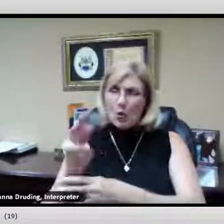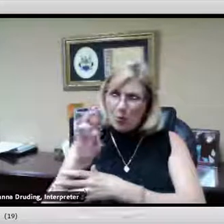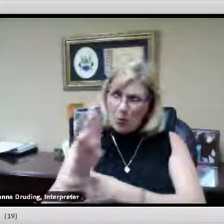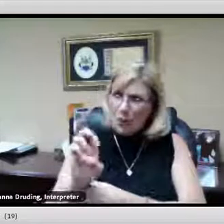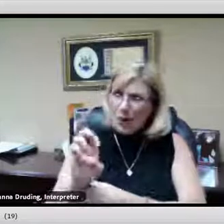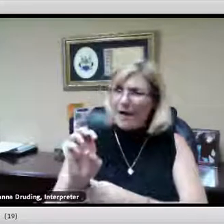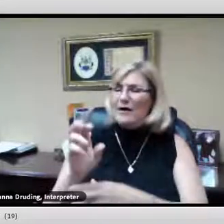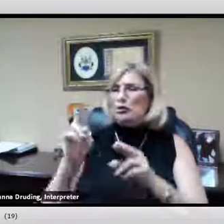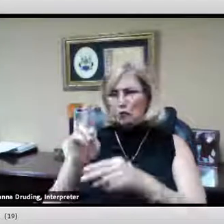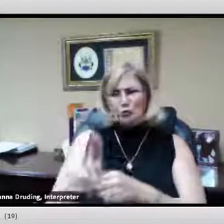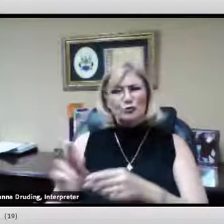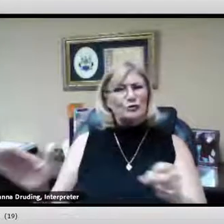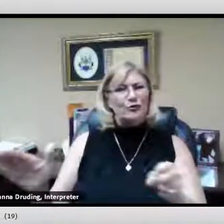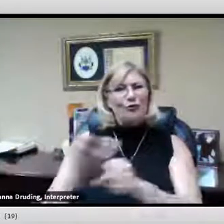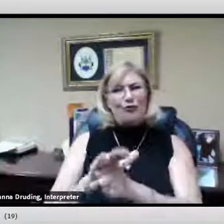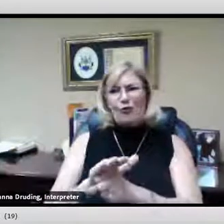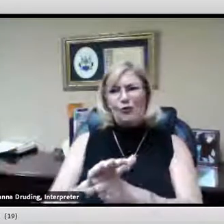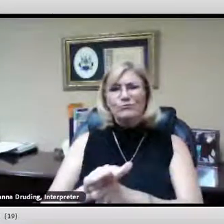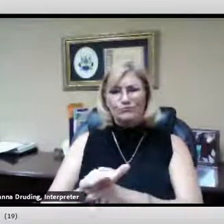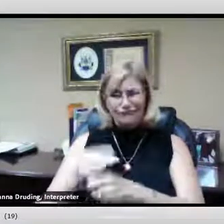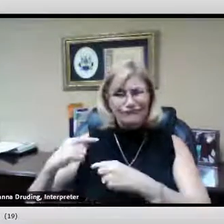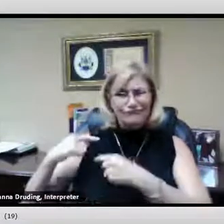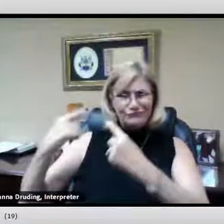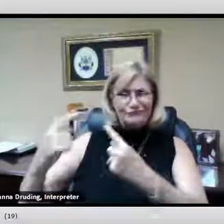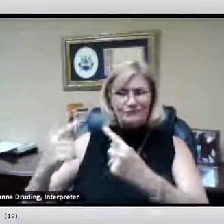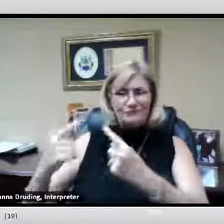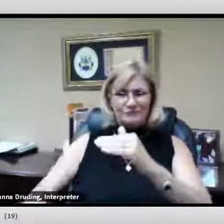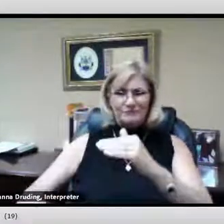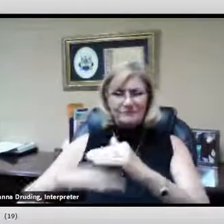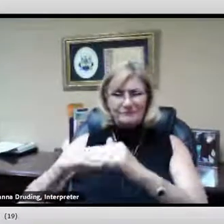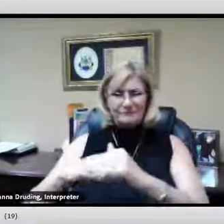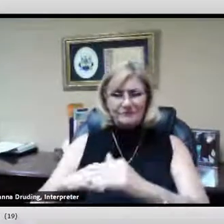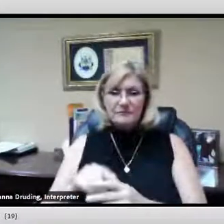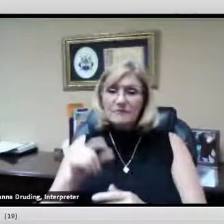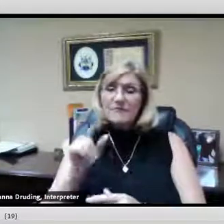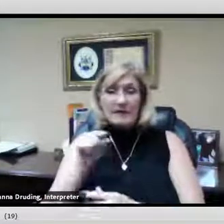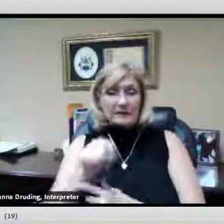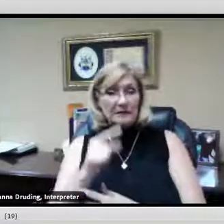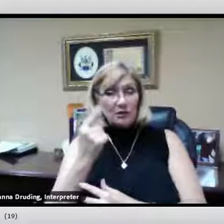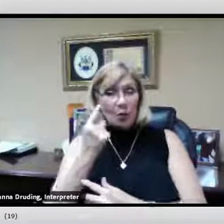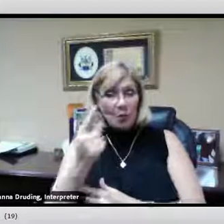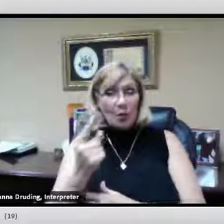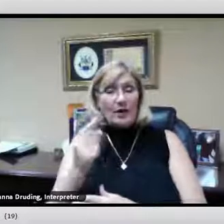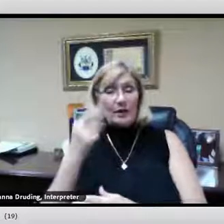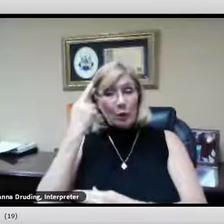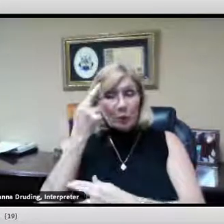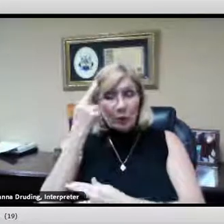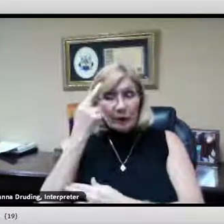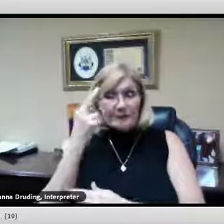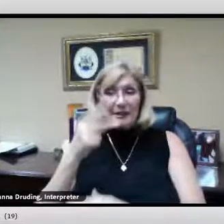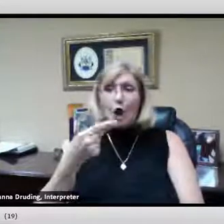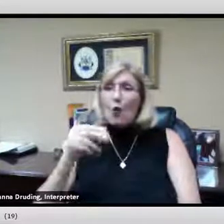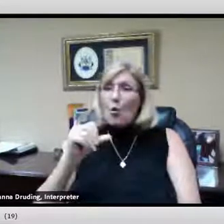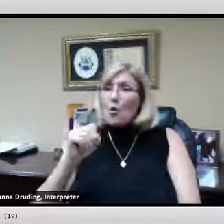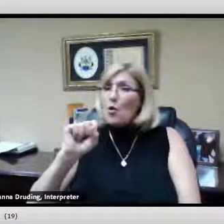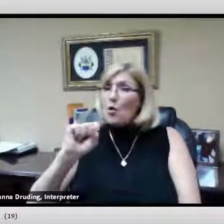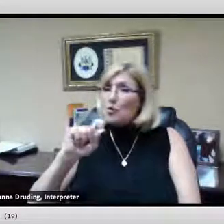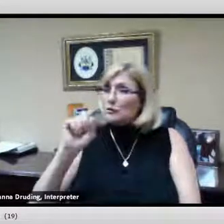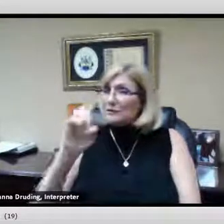potential, because there's a lot of money involved. This is one of the reasons that a hosted system